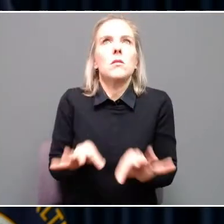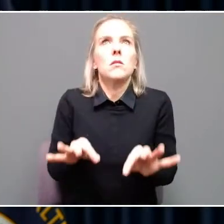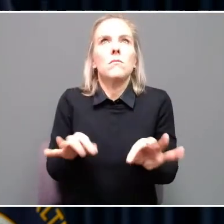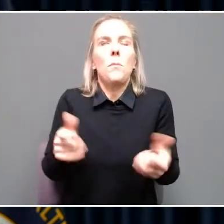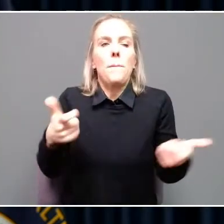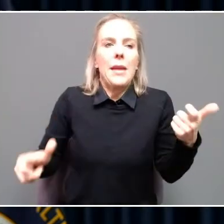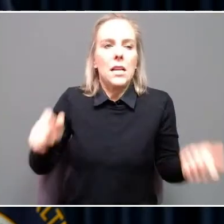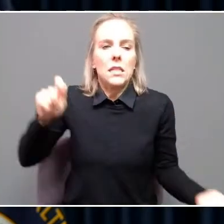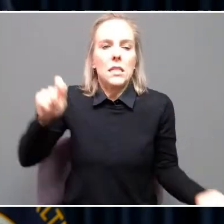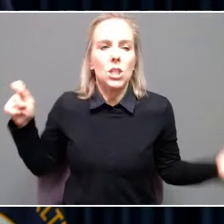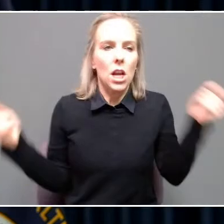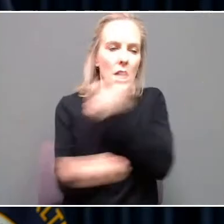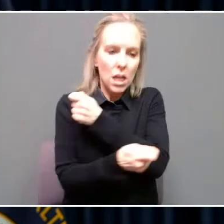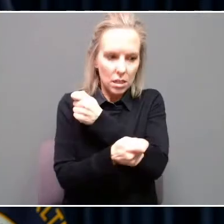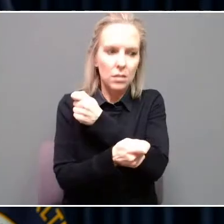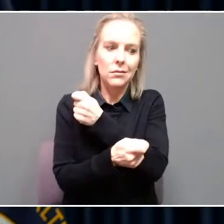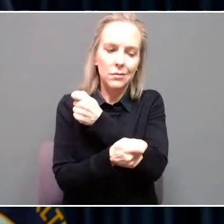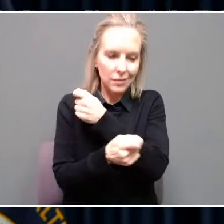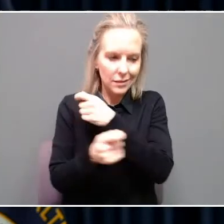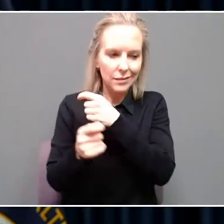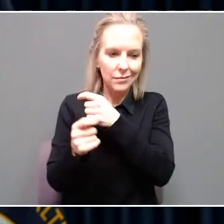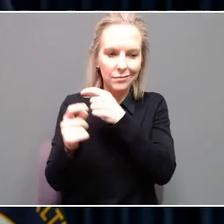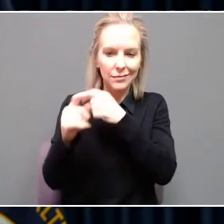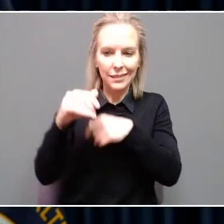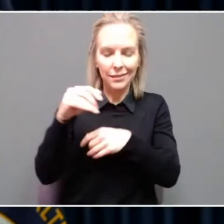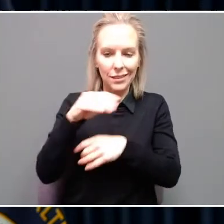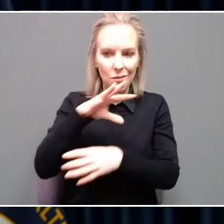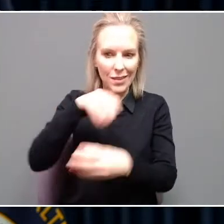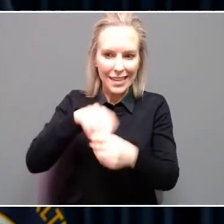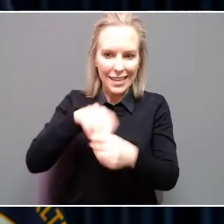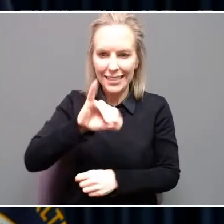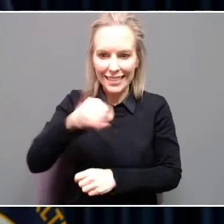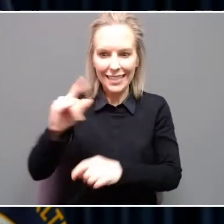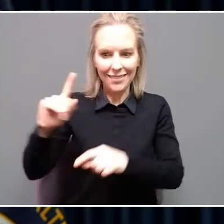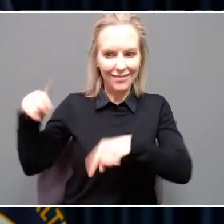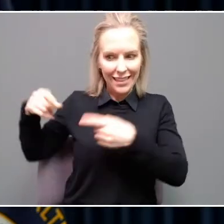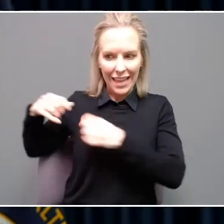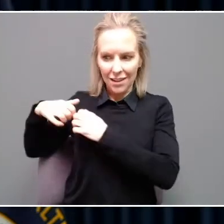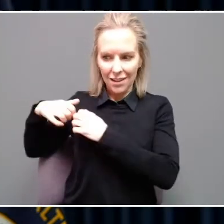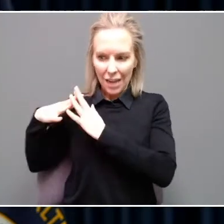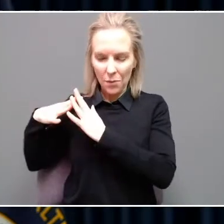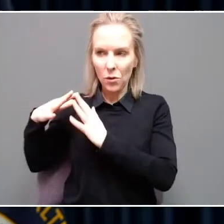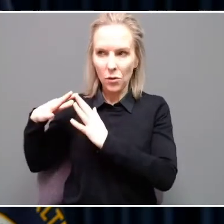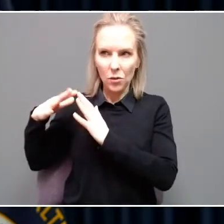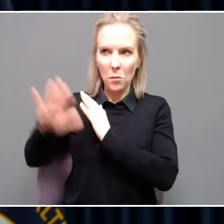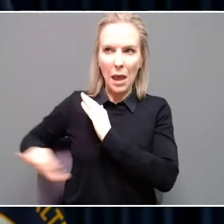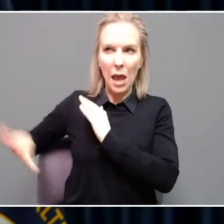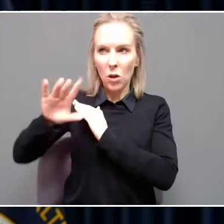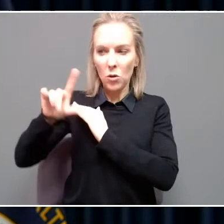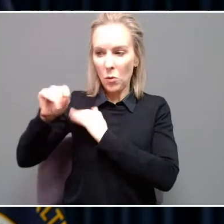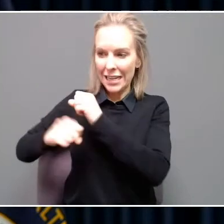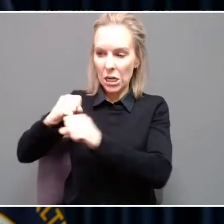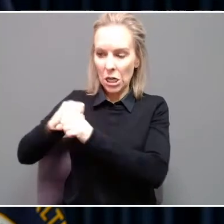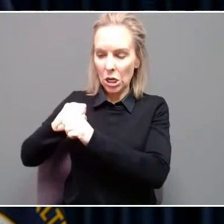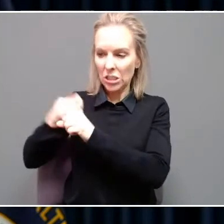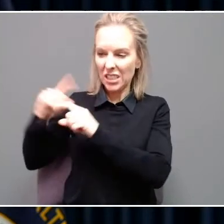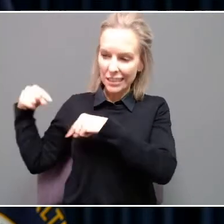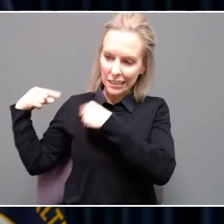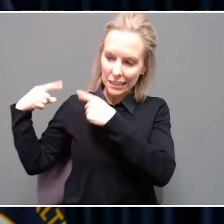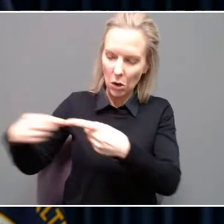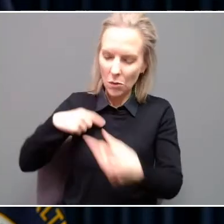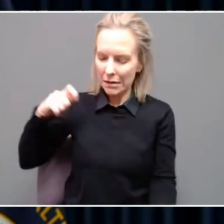the DJJ detention centers since their inception nearly 20 years ago. The model that